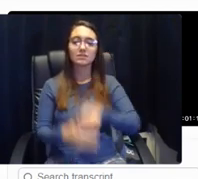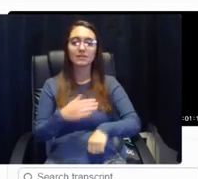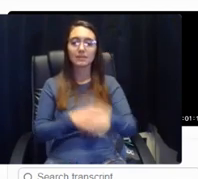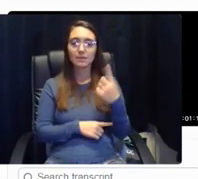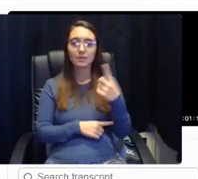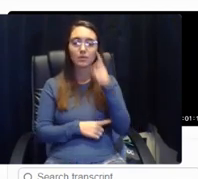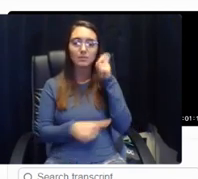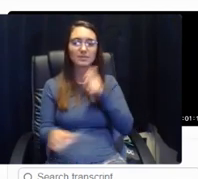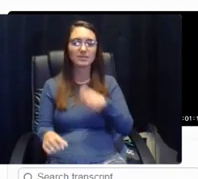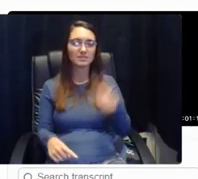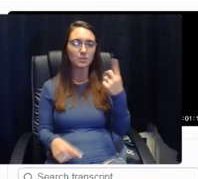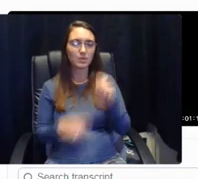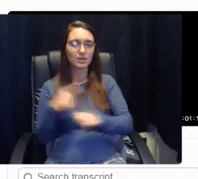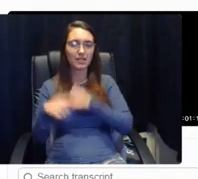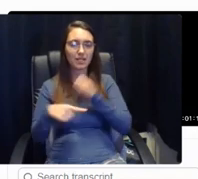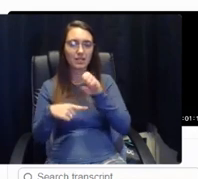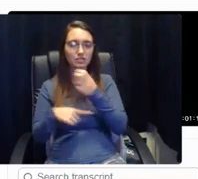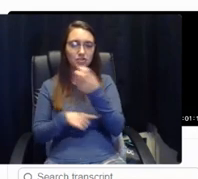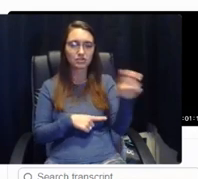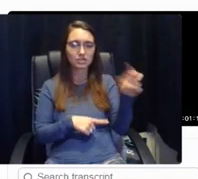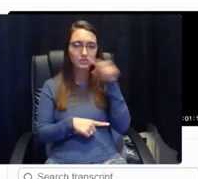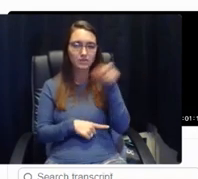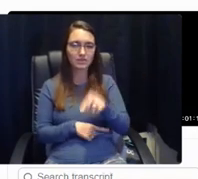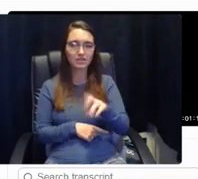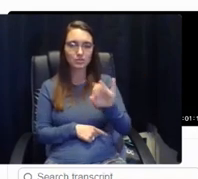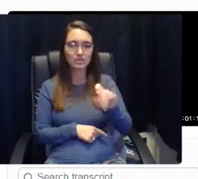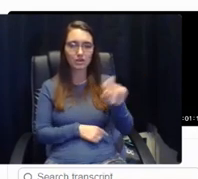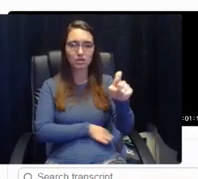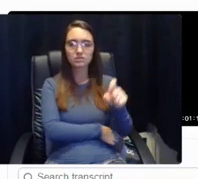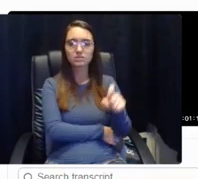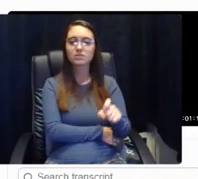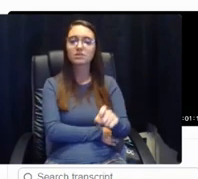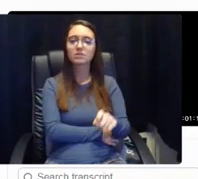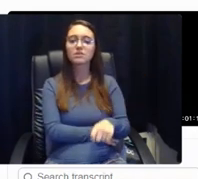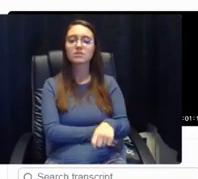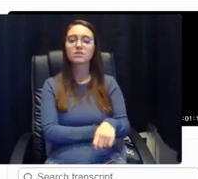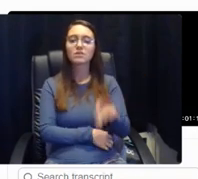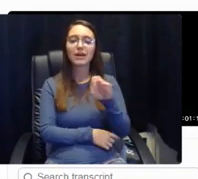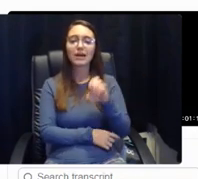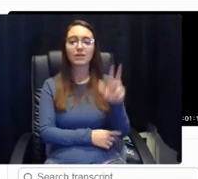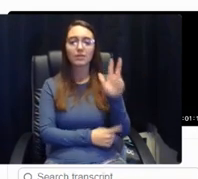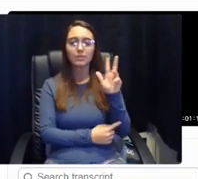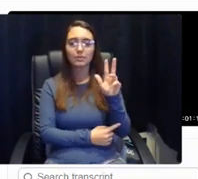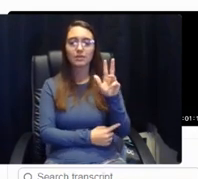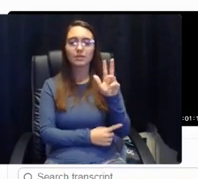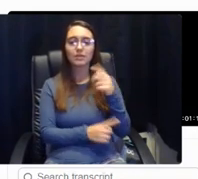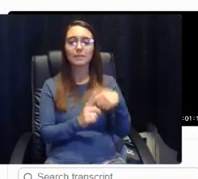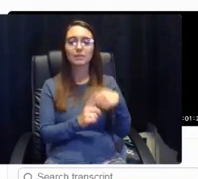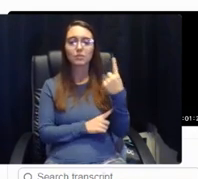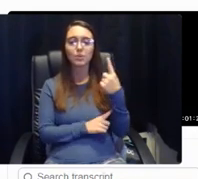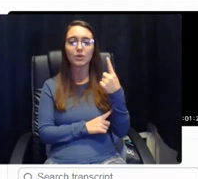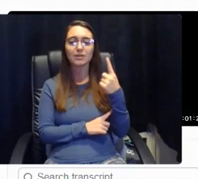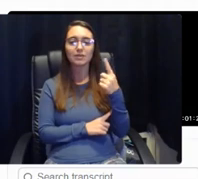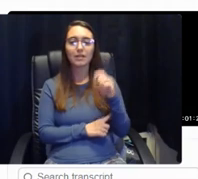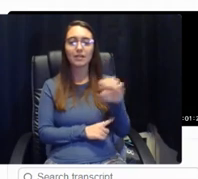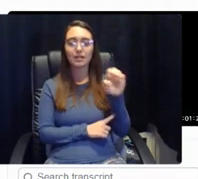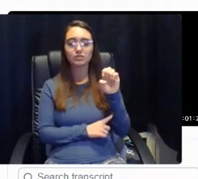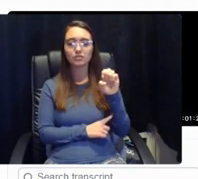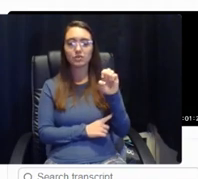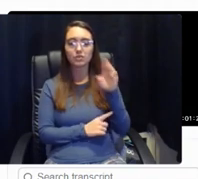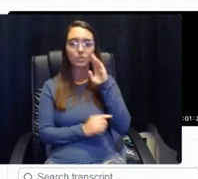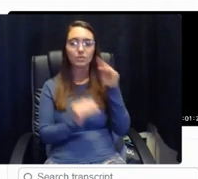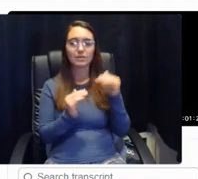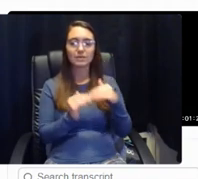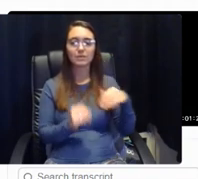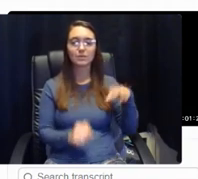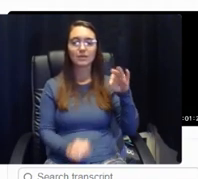this particular redox couple. Since iron 3 plus 1 electron give you